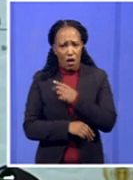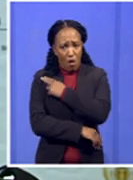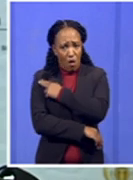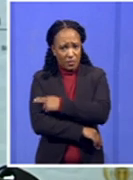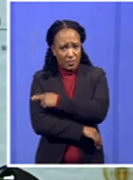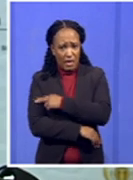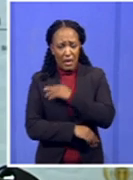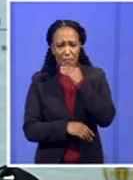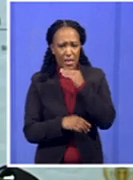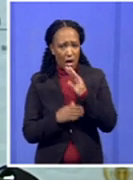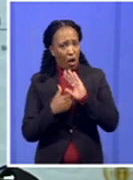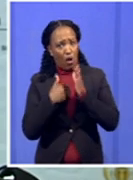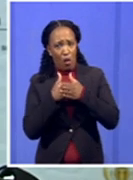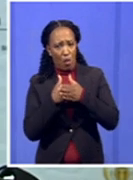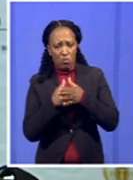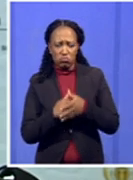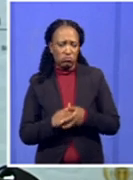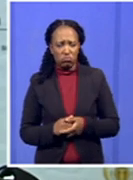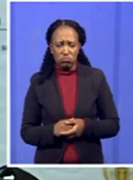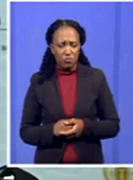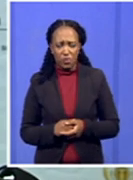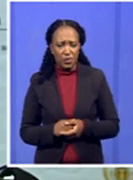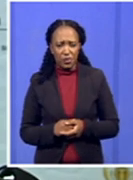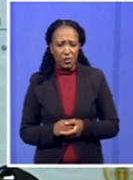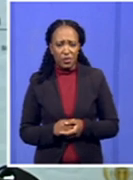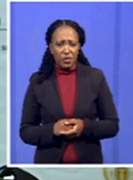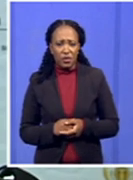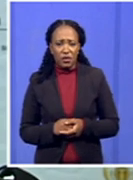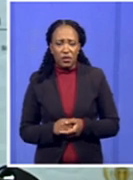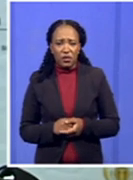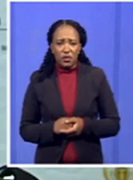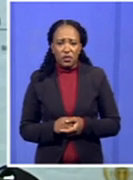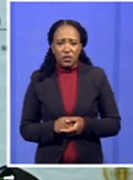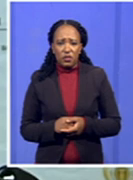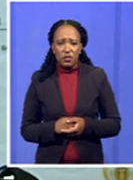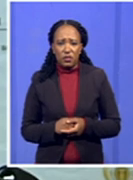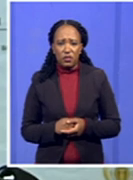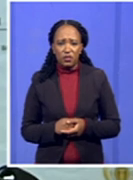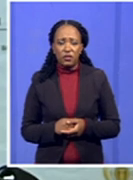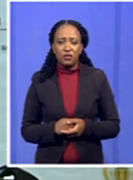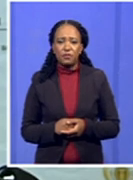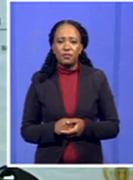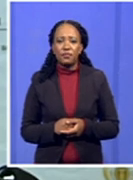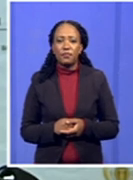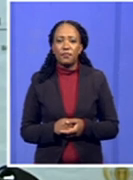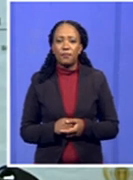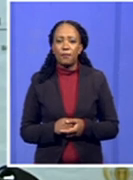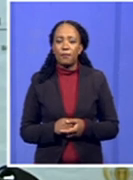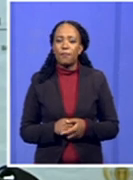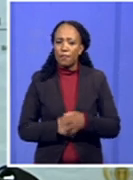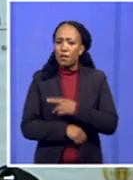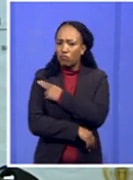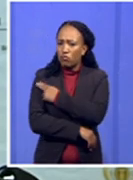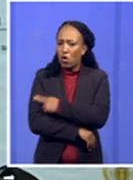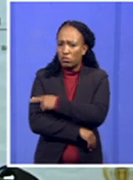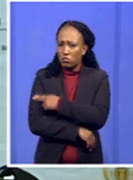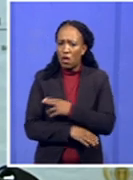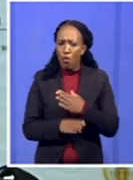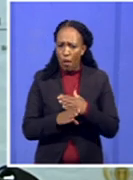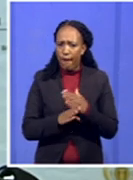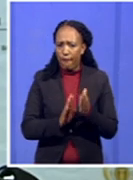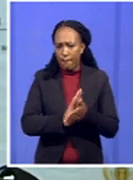is actually closed. In fact, the reality is that the hospital is functioning